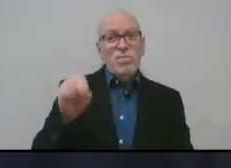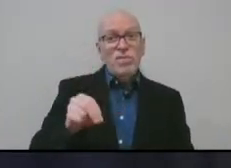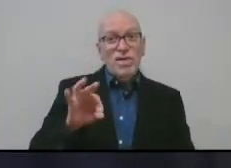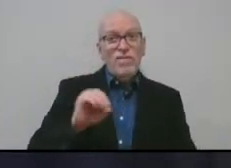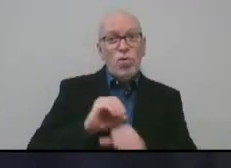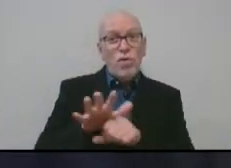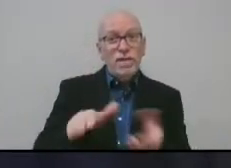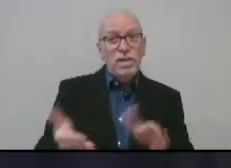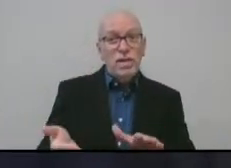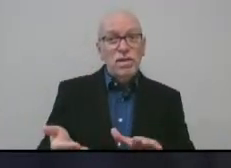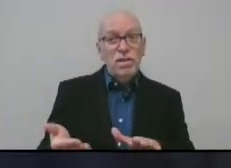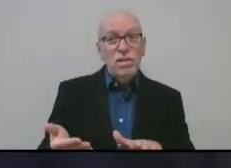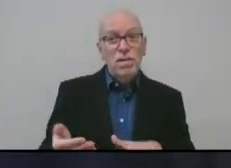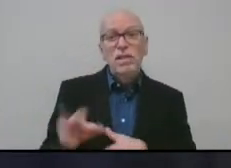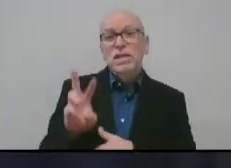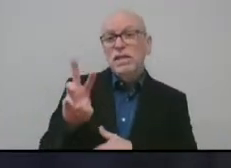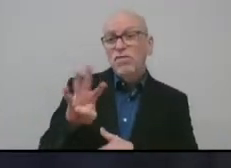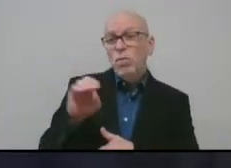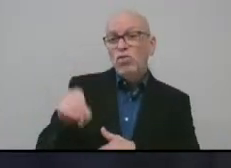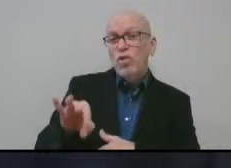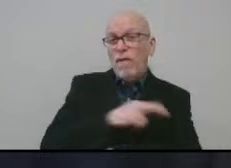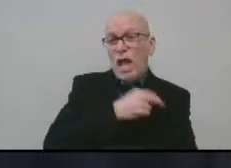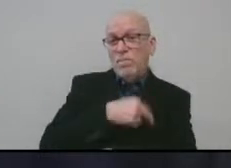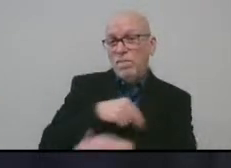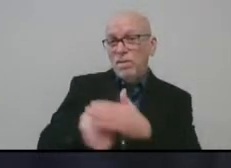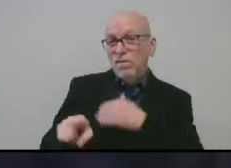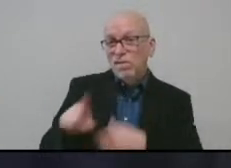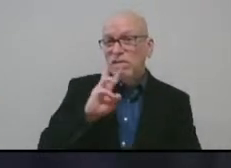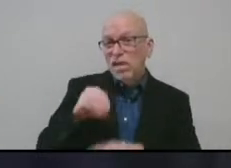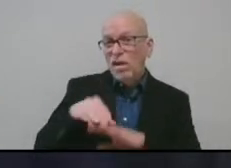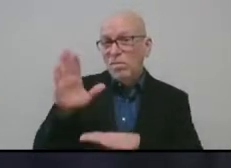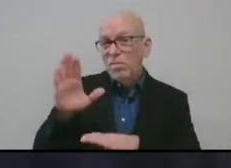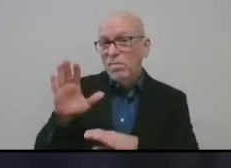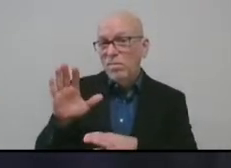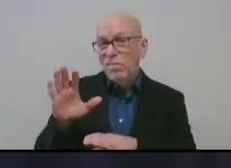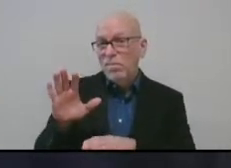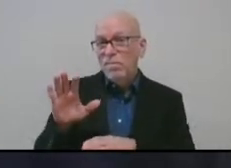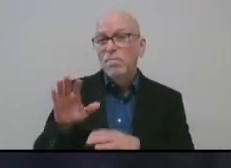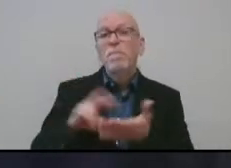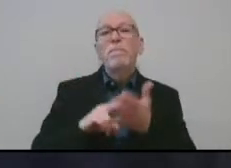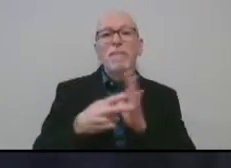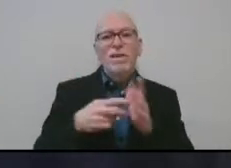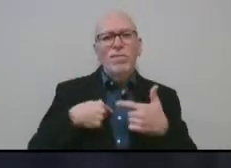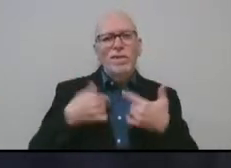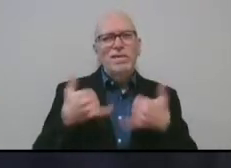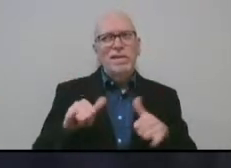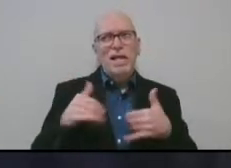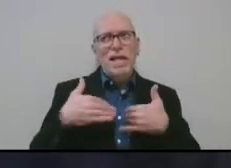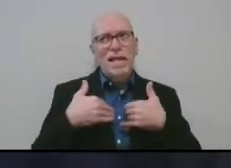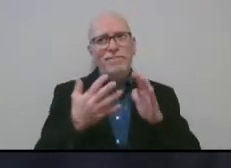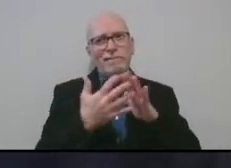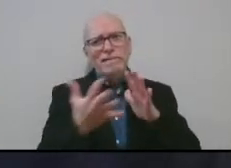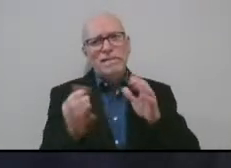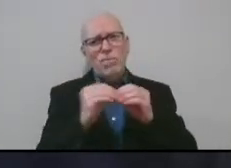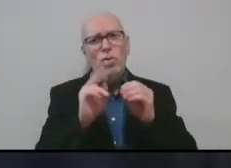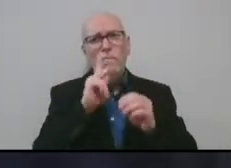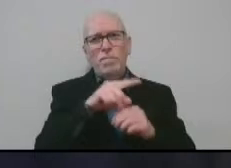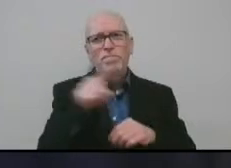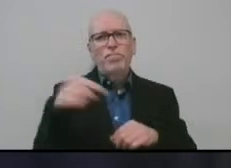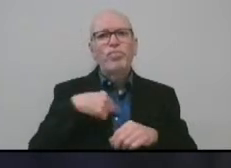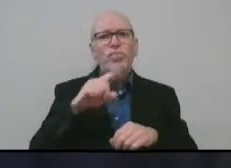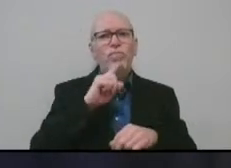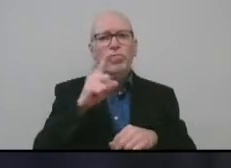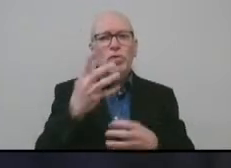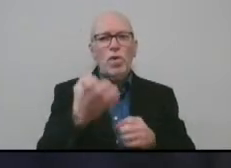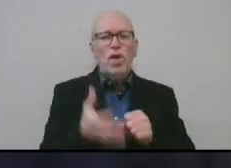and 64% of our hospitalizations. So we still have a whole decade of people in order to really get to